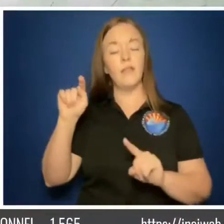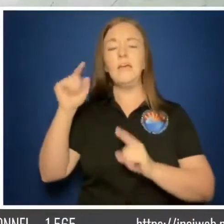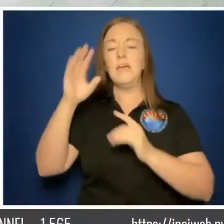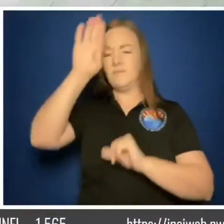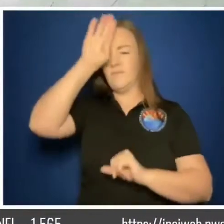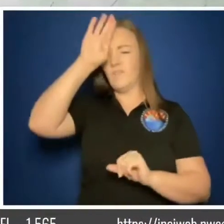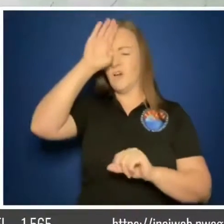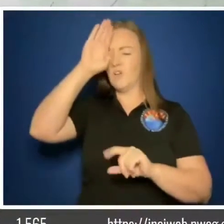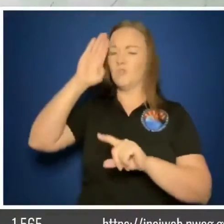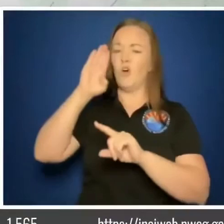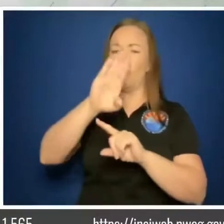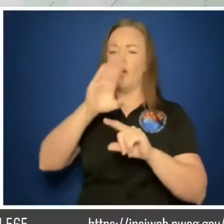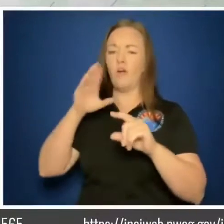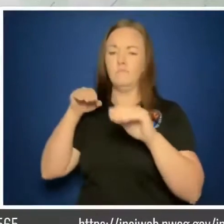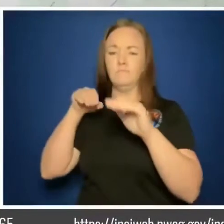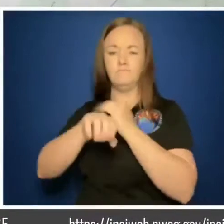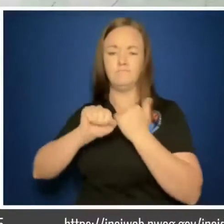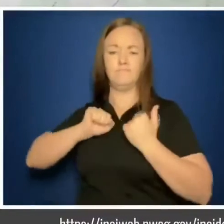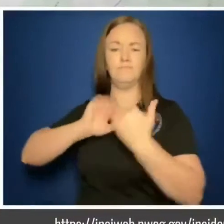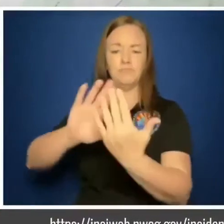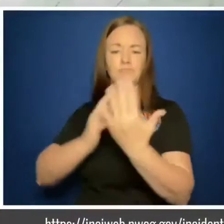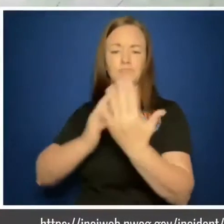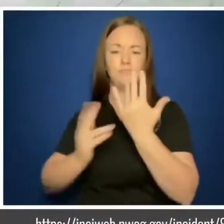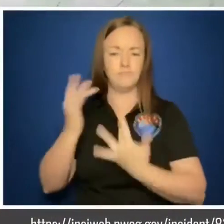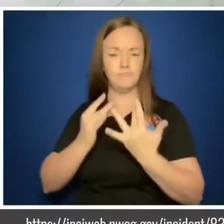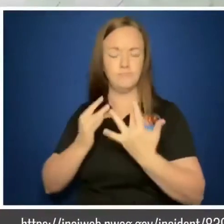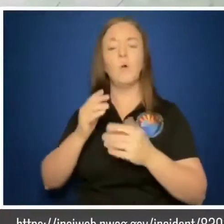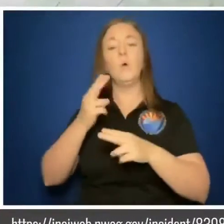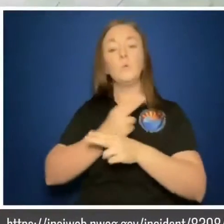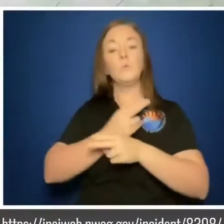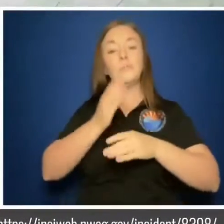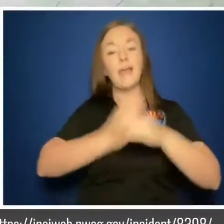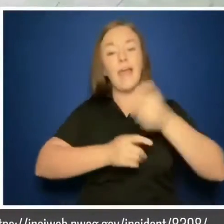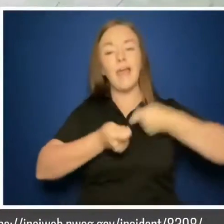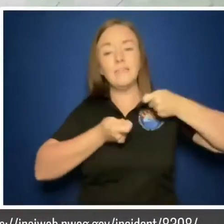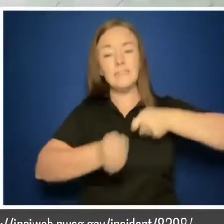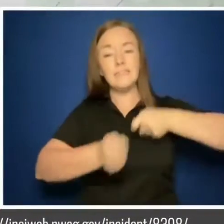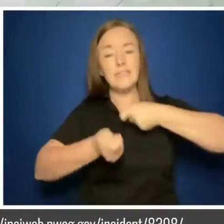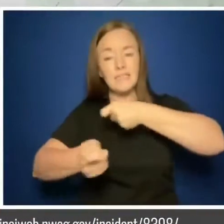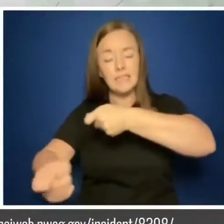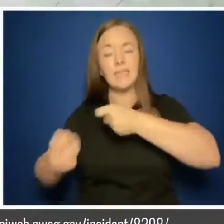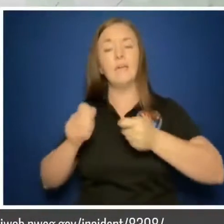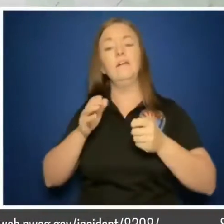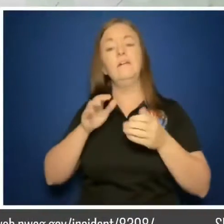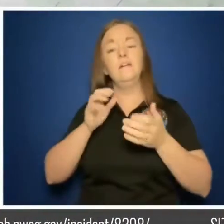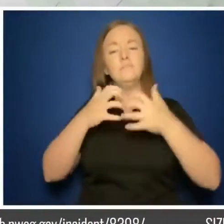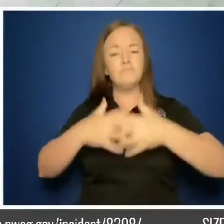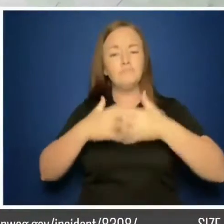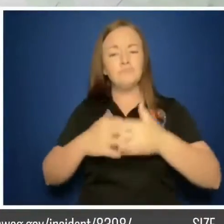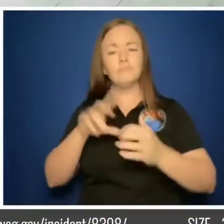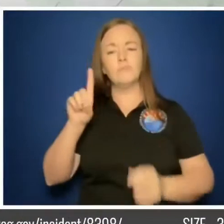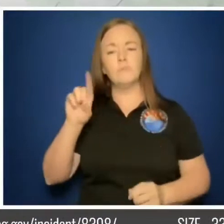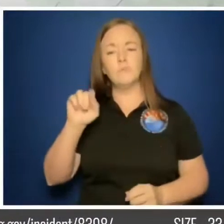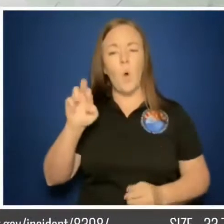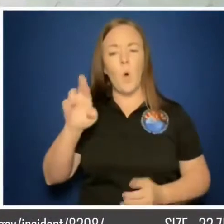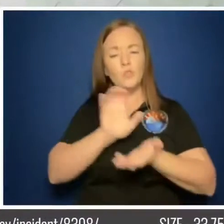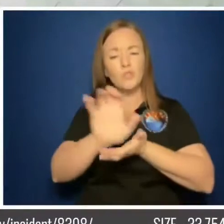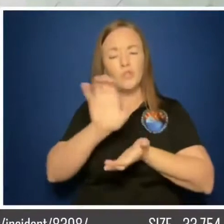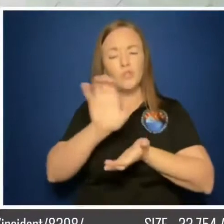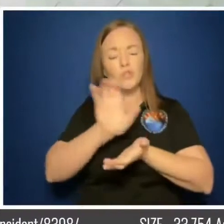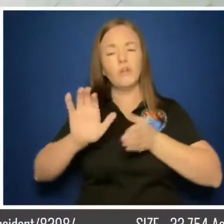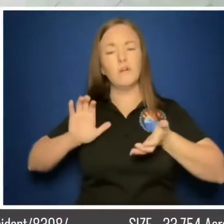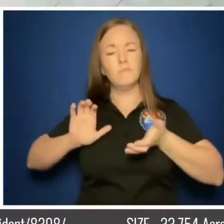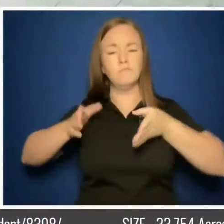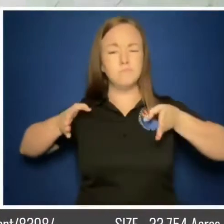with hand crews, dozers, and engines to pick up the fire's edge direct as much as possible where the terrain will allow them to do